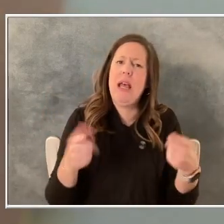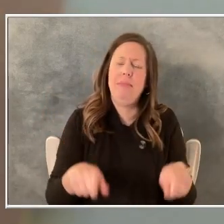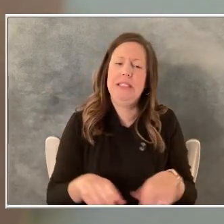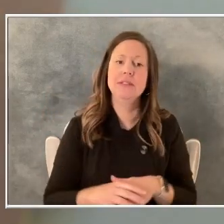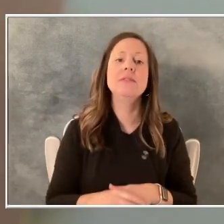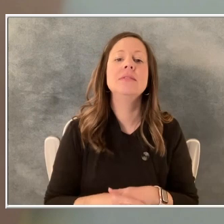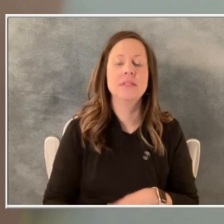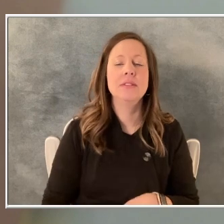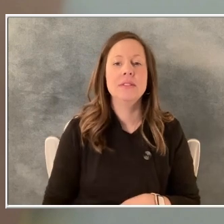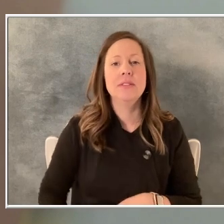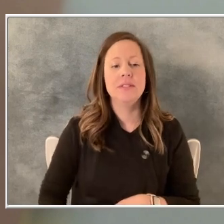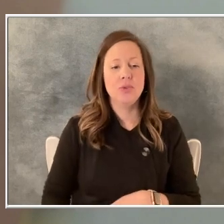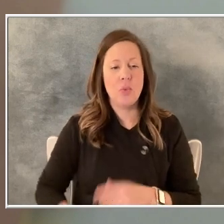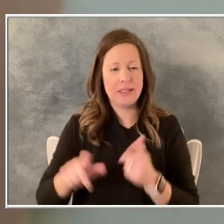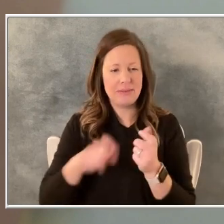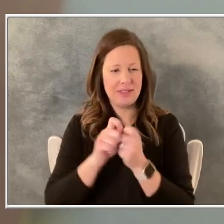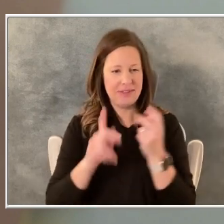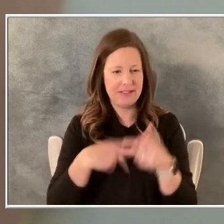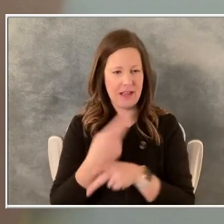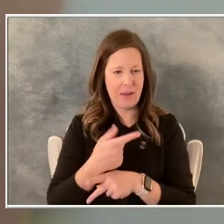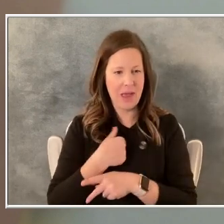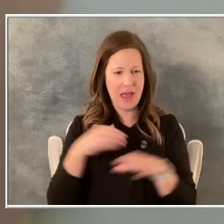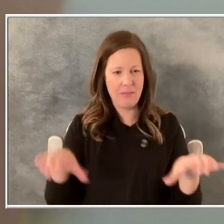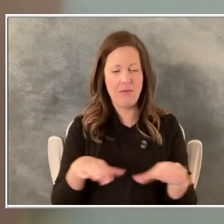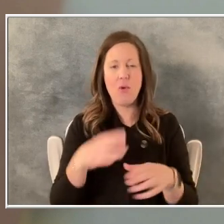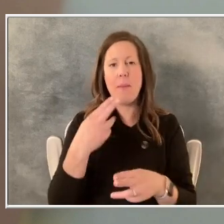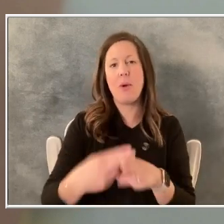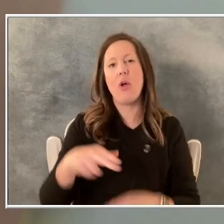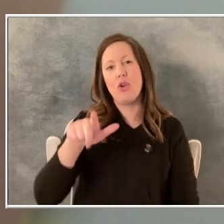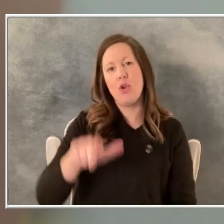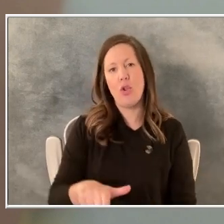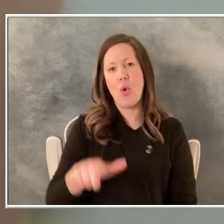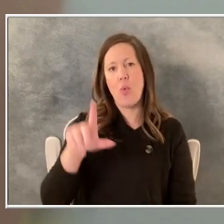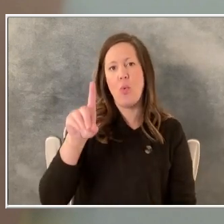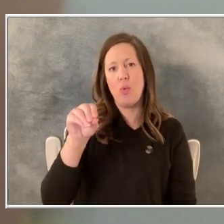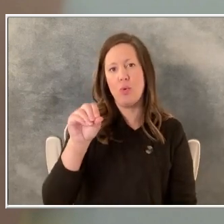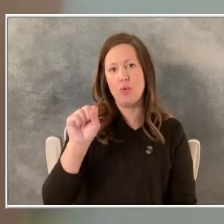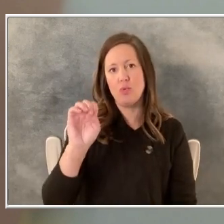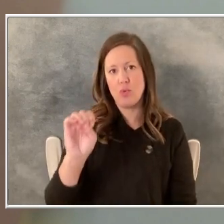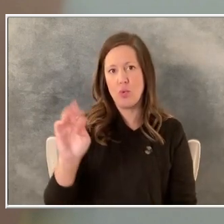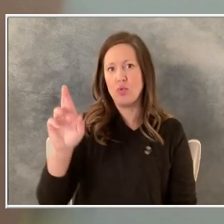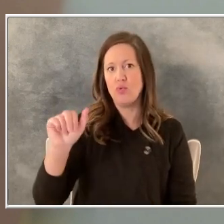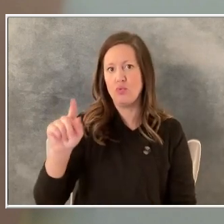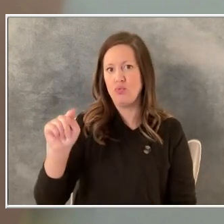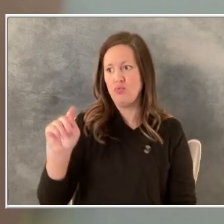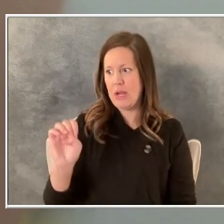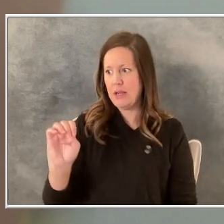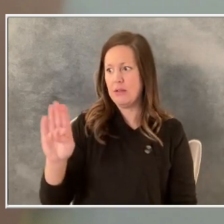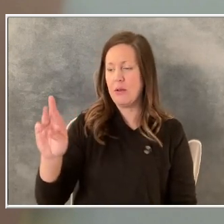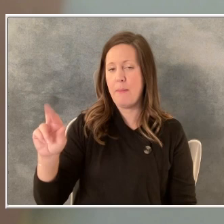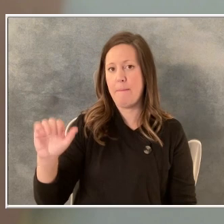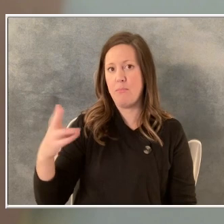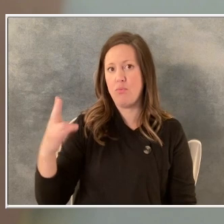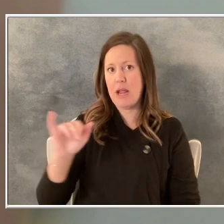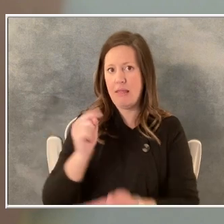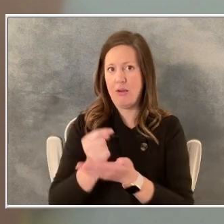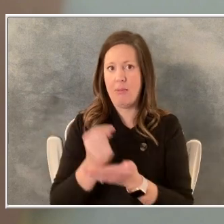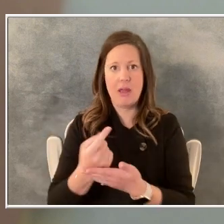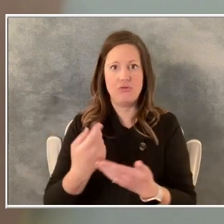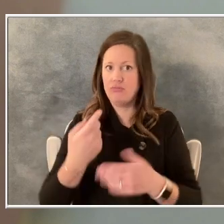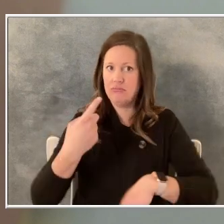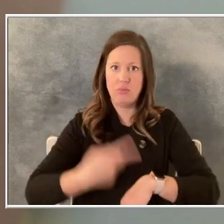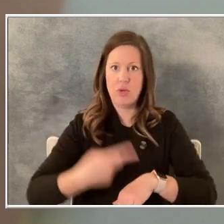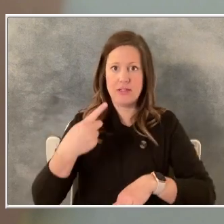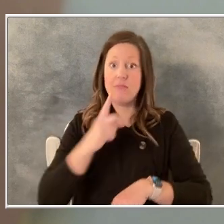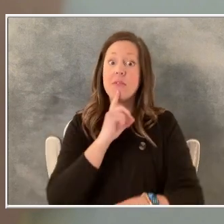brachytherapy that I perform is called low-dose rate brachytherapy. It's a one-time procedure. We actually put the physical radiation seeds